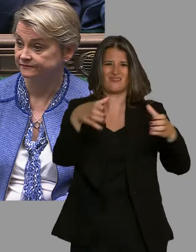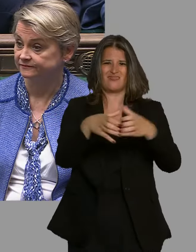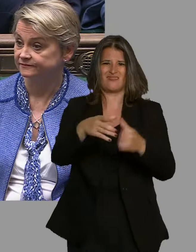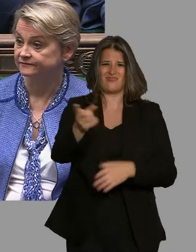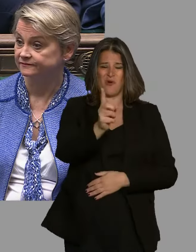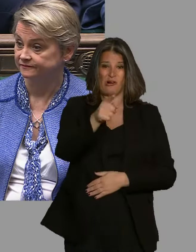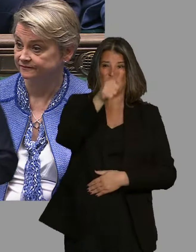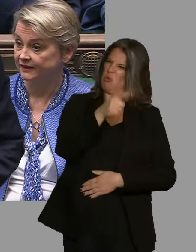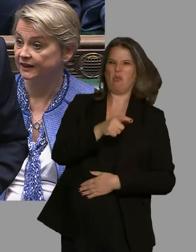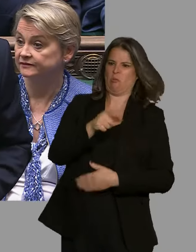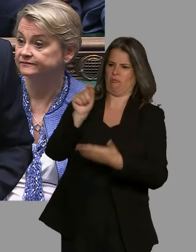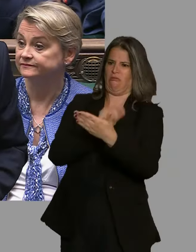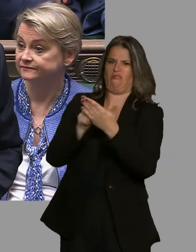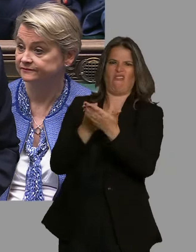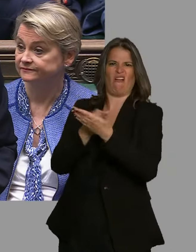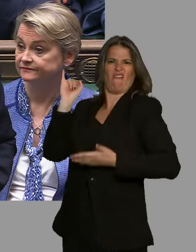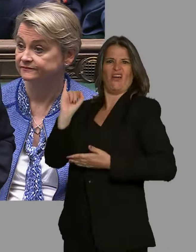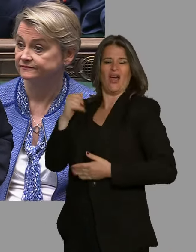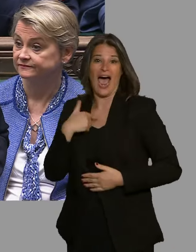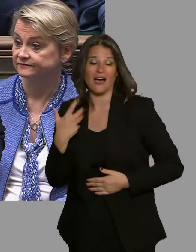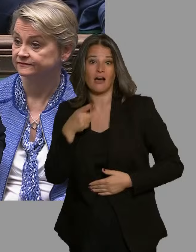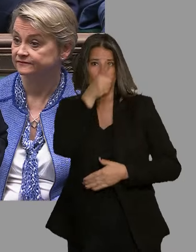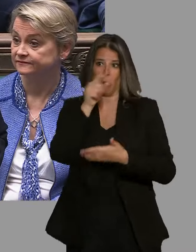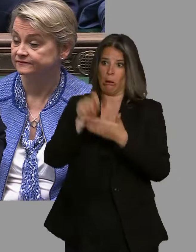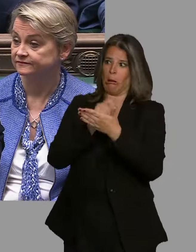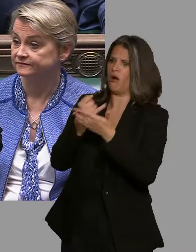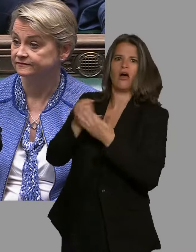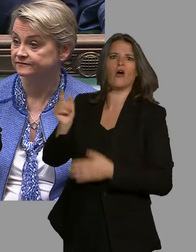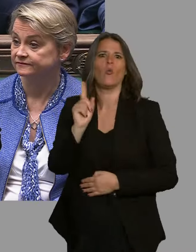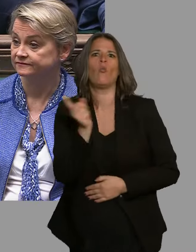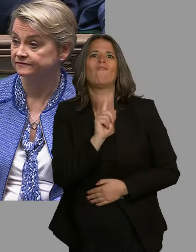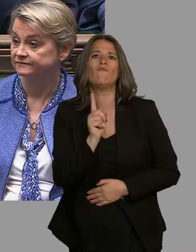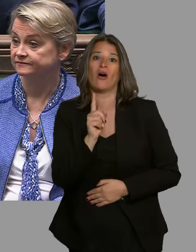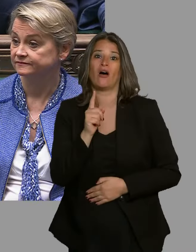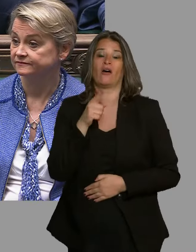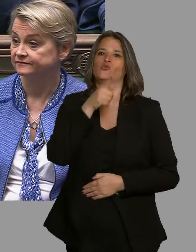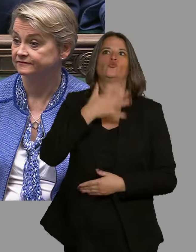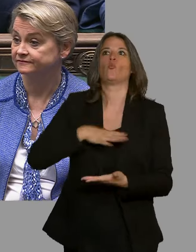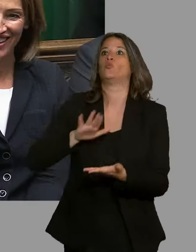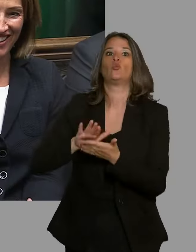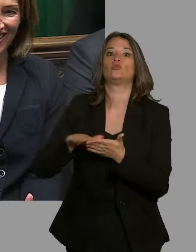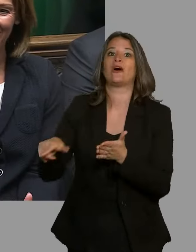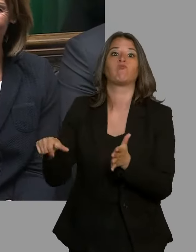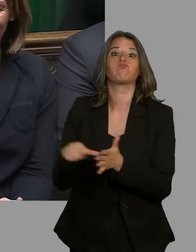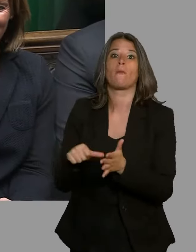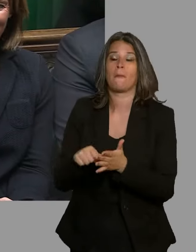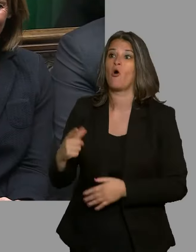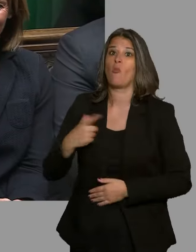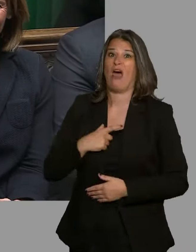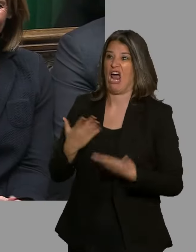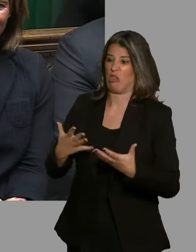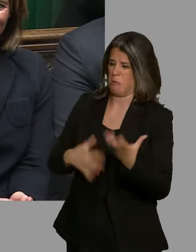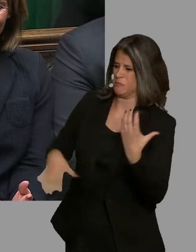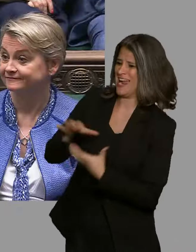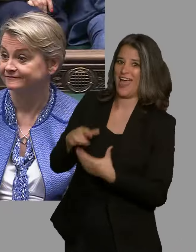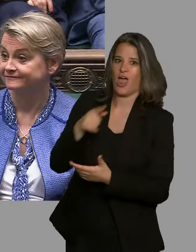before country. It's very good he's standing in for the member for Clacton, I have to say. There was no sign of him yesterday